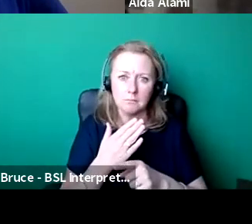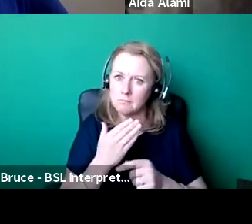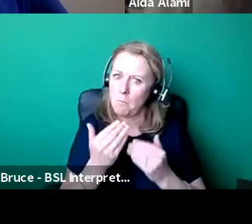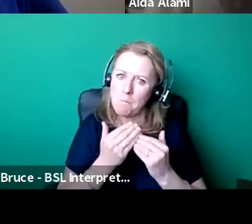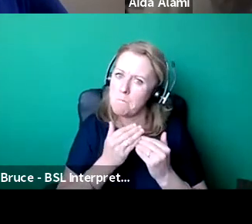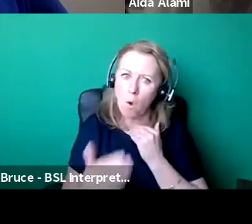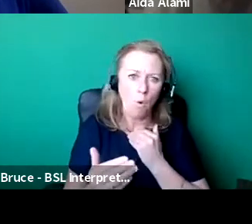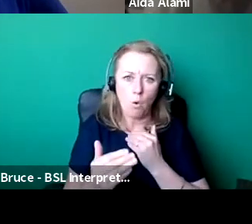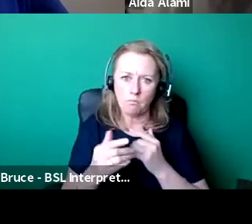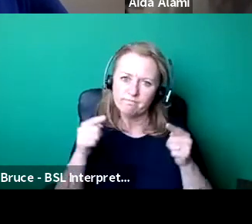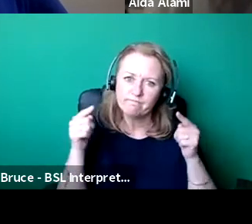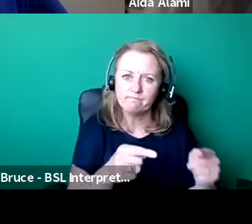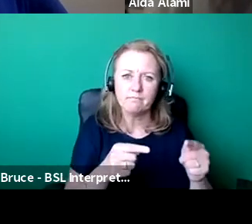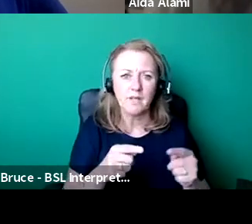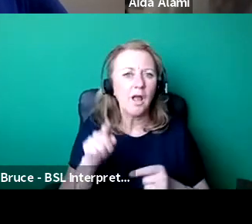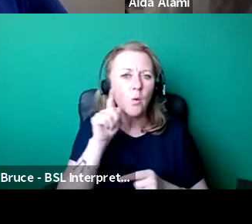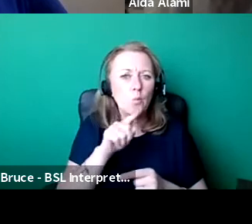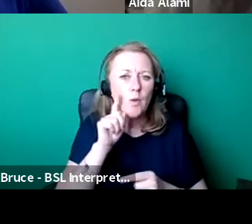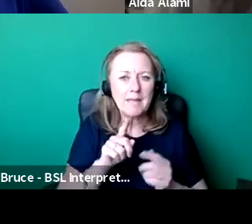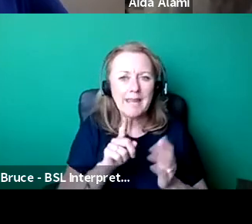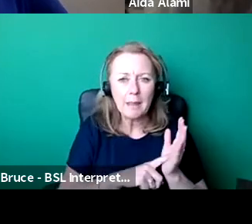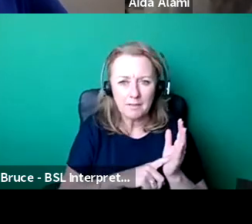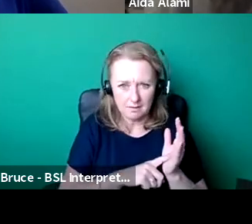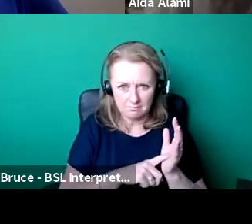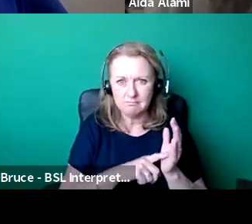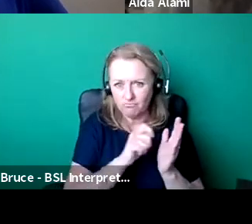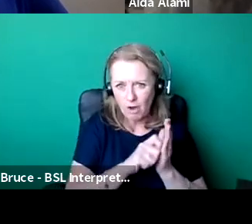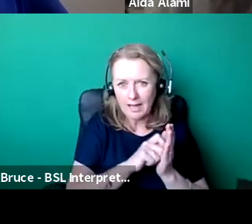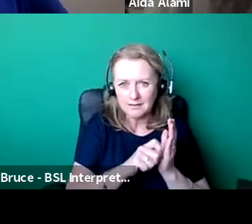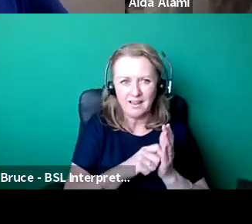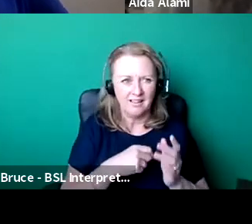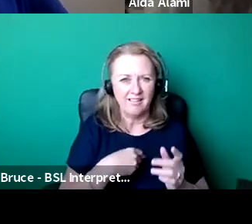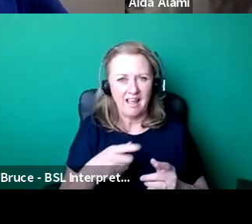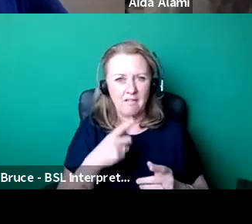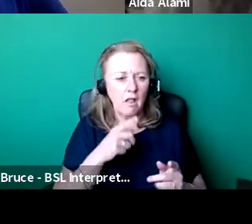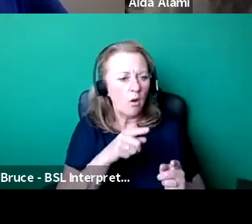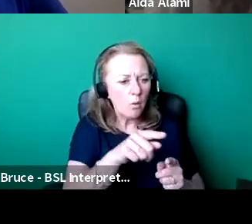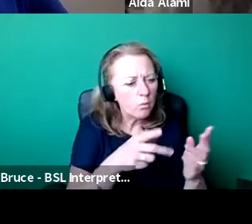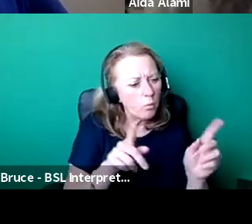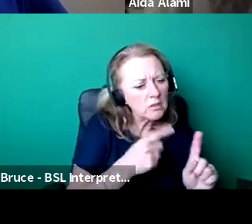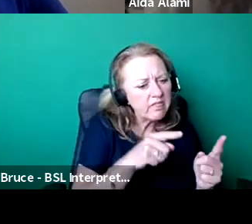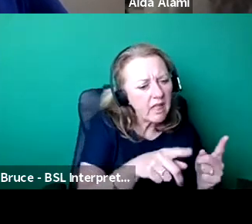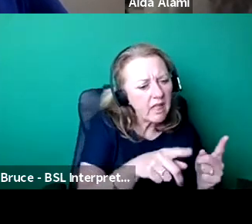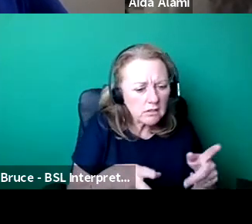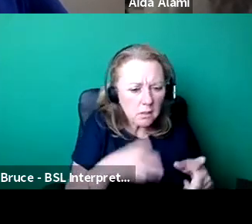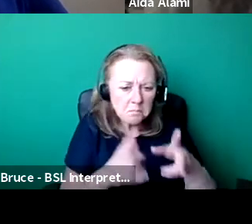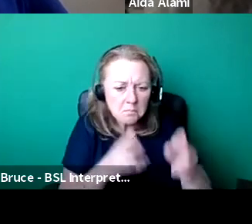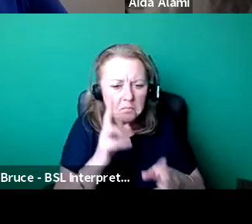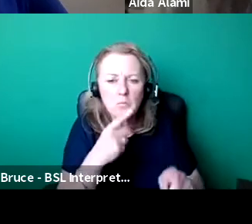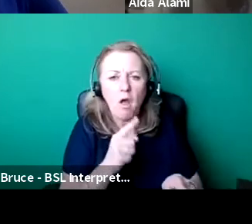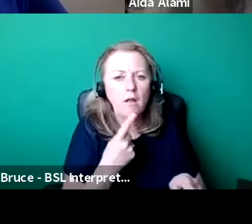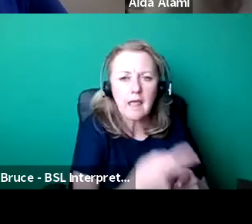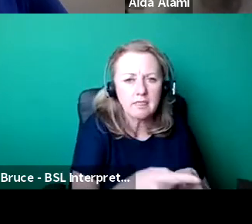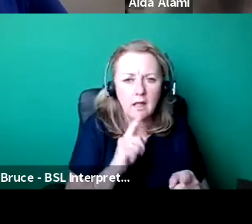Libyan. They felt like they have the right to censor their voices even more. And there